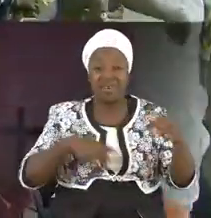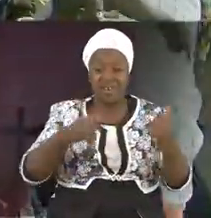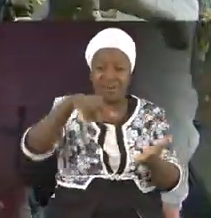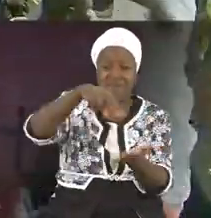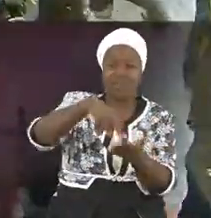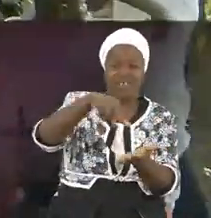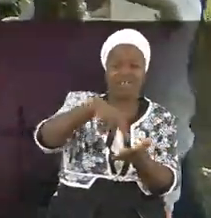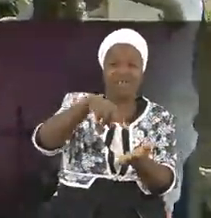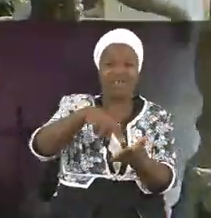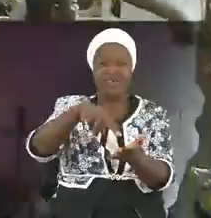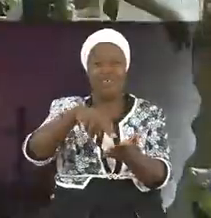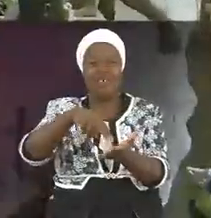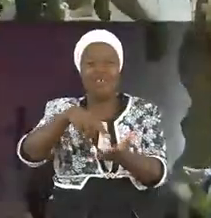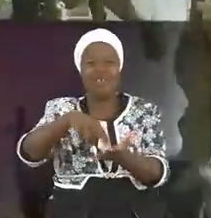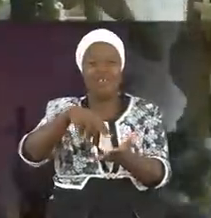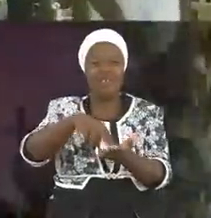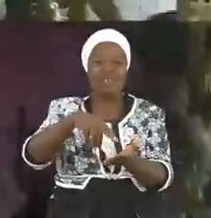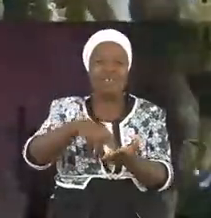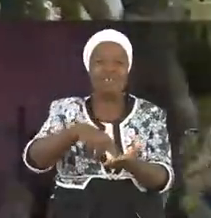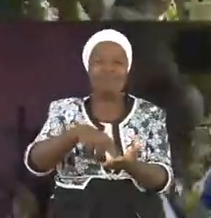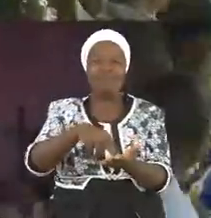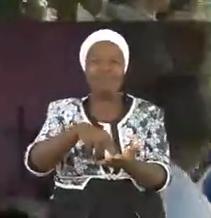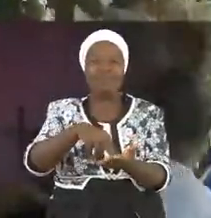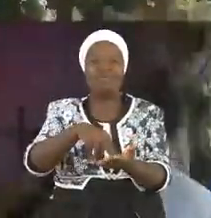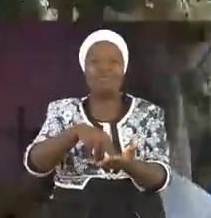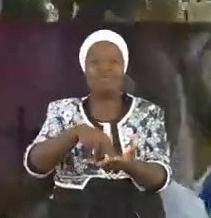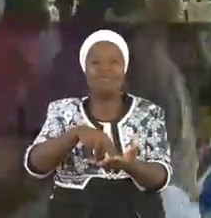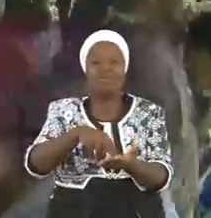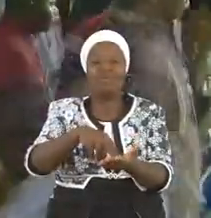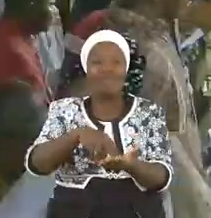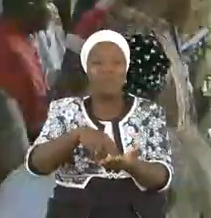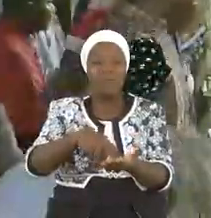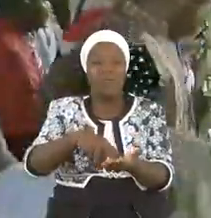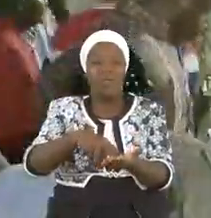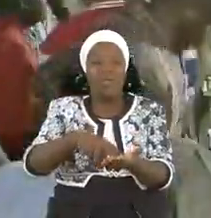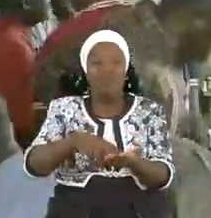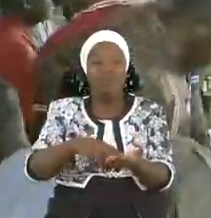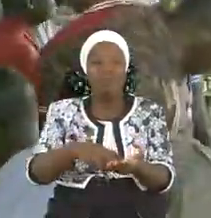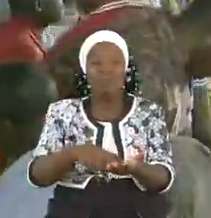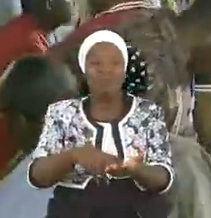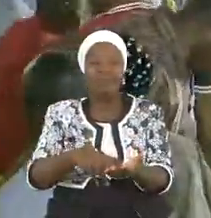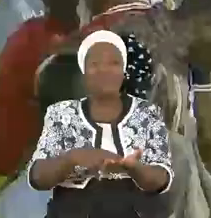our pastor comes to address us and to pray for us.